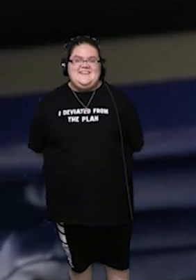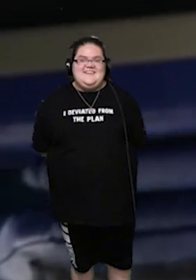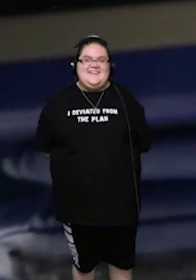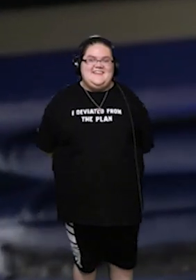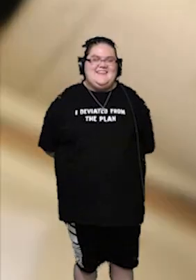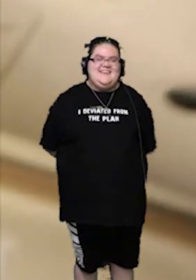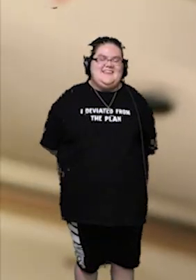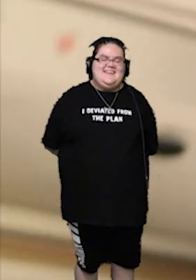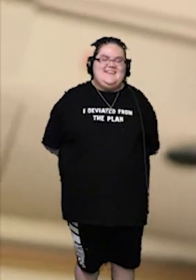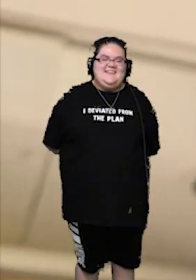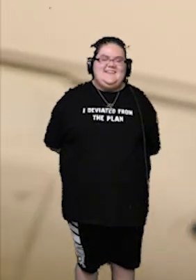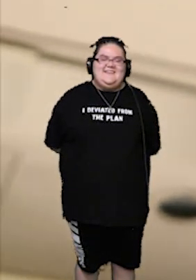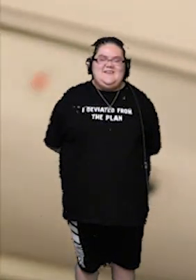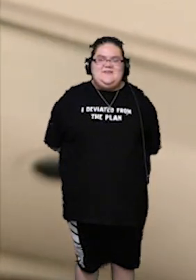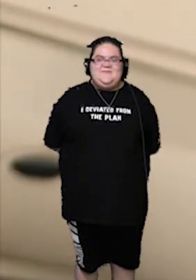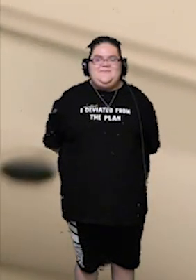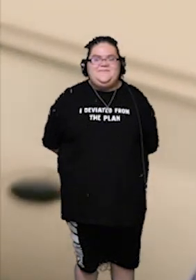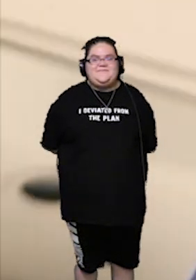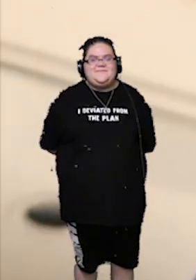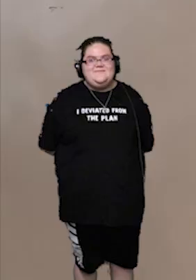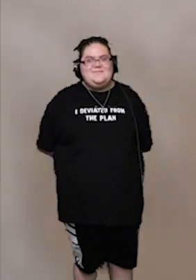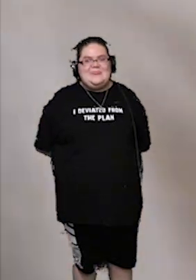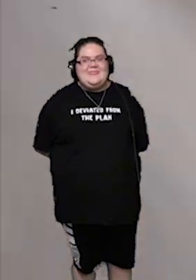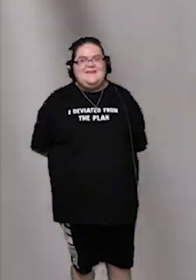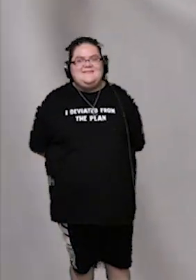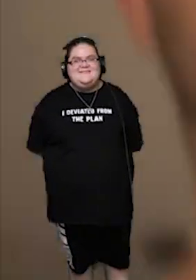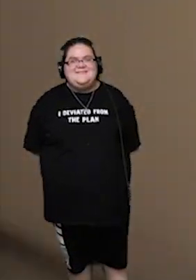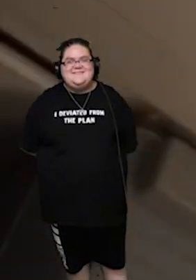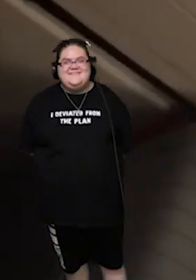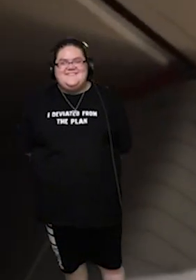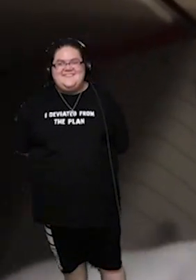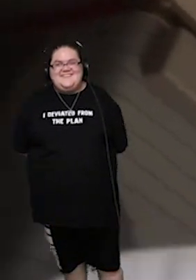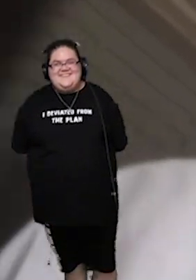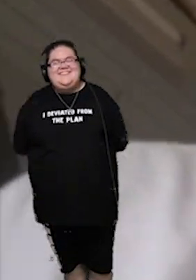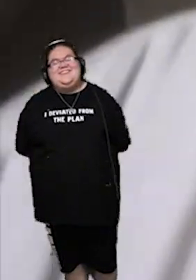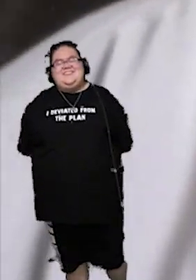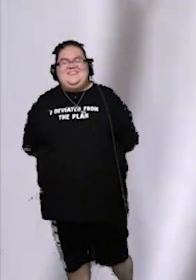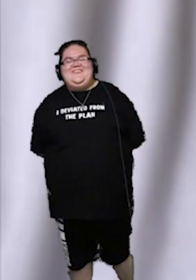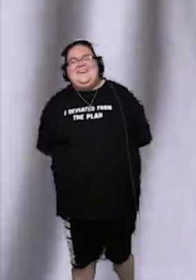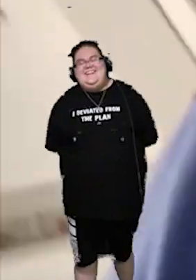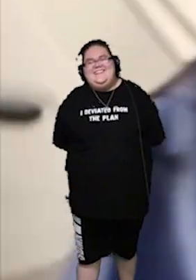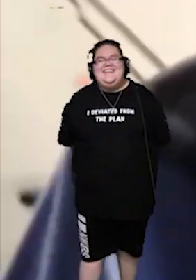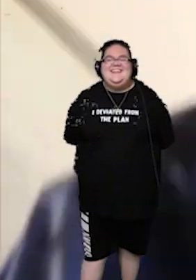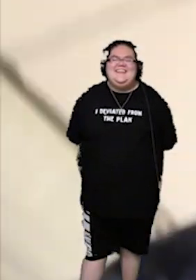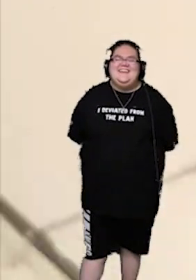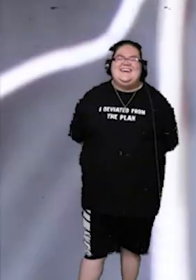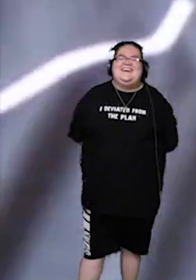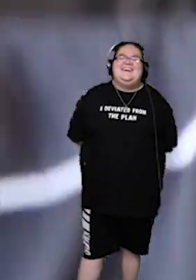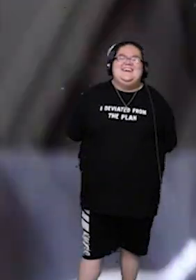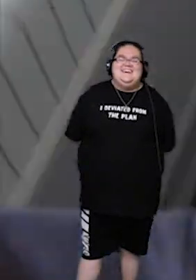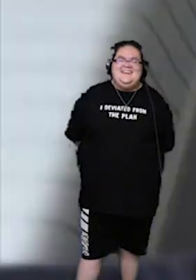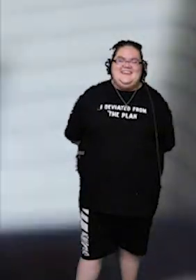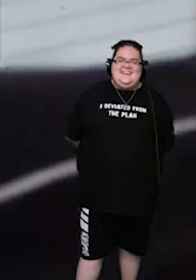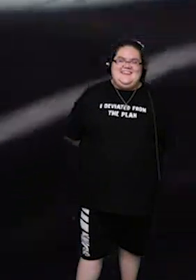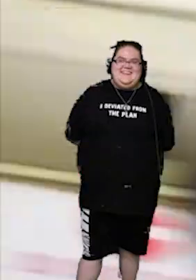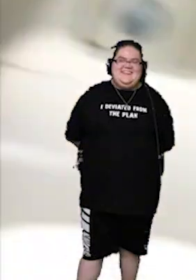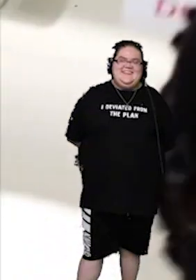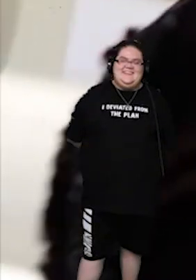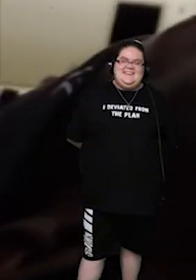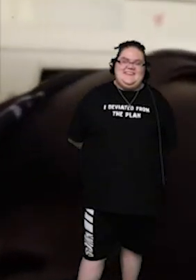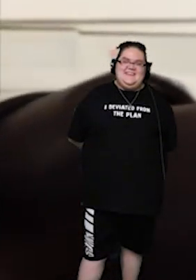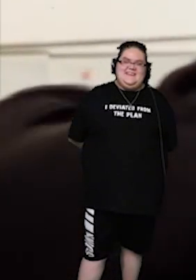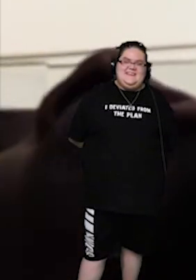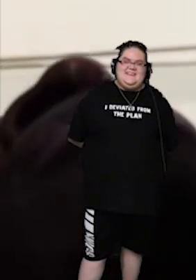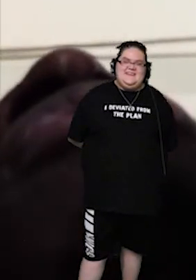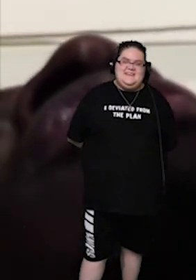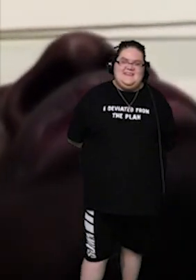Oh, hey. All right, so we don't know where Vic, Josh, and JJ are. Wow. Hello, Wickstar! Well. Oh, Wickstar! Wait, Josh and